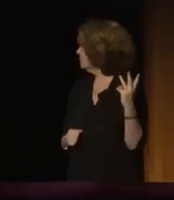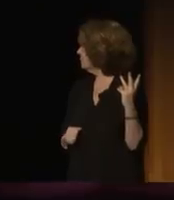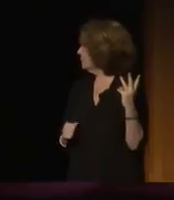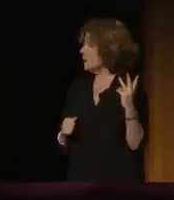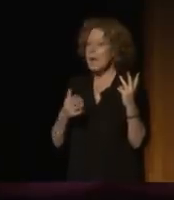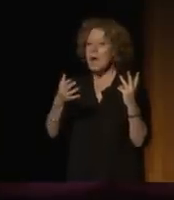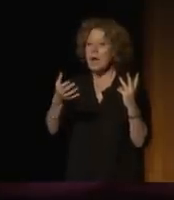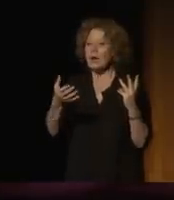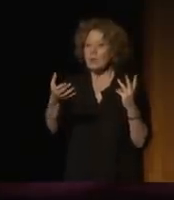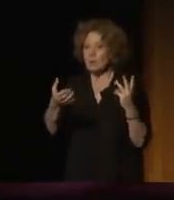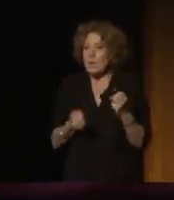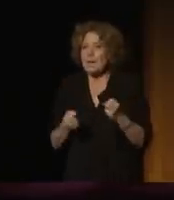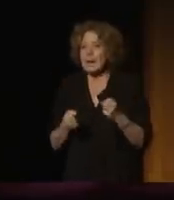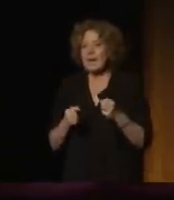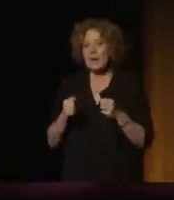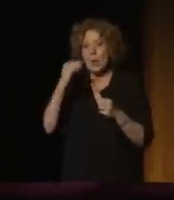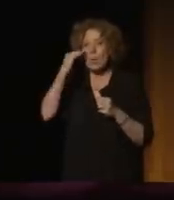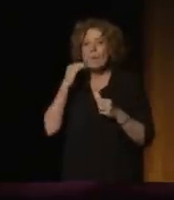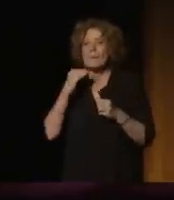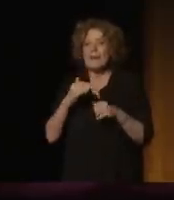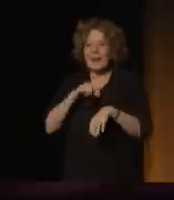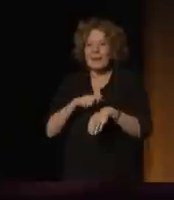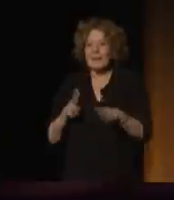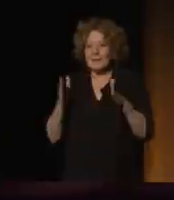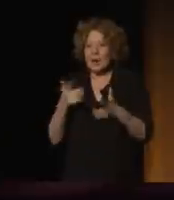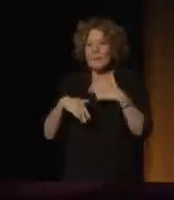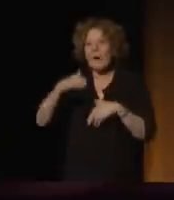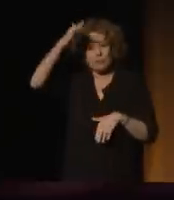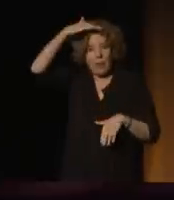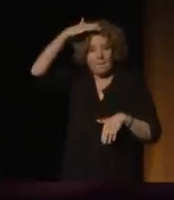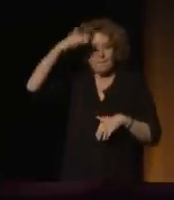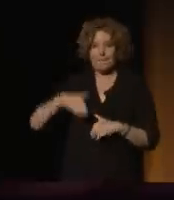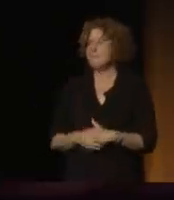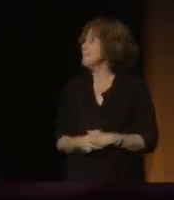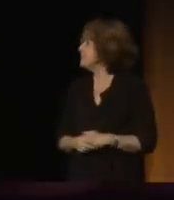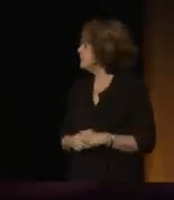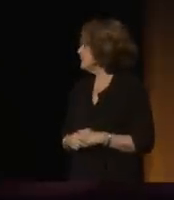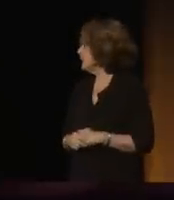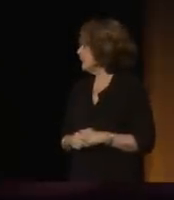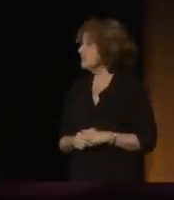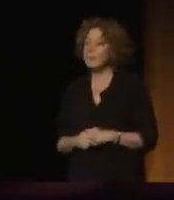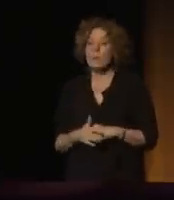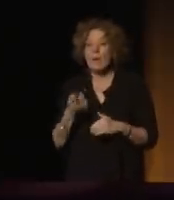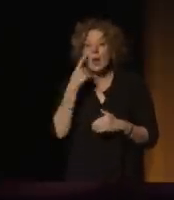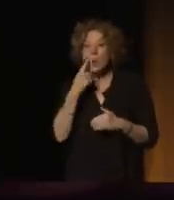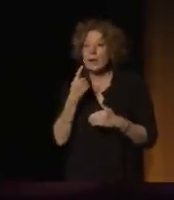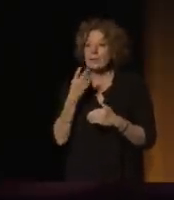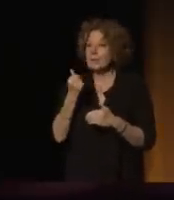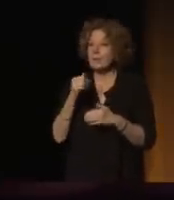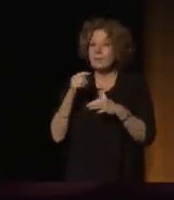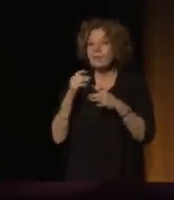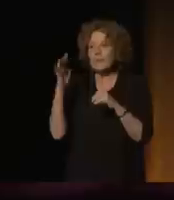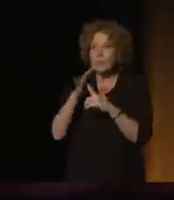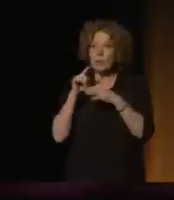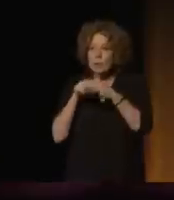back, women in the age of Trump. And we're going to be looking at some of the key questions regarding the Trump